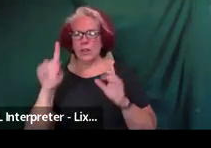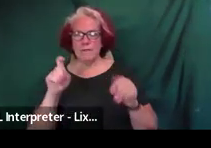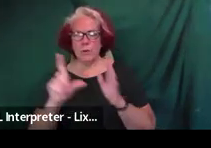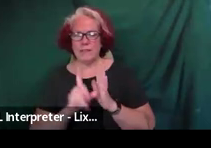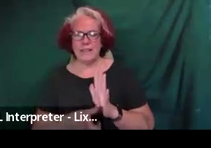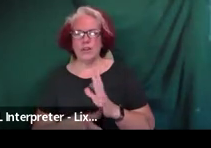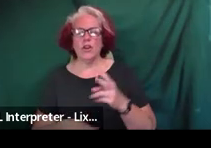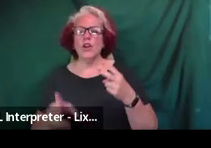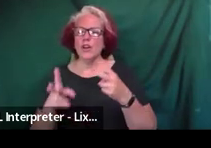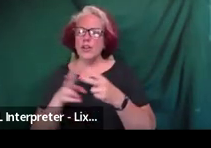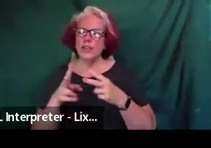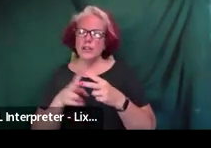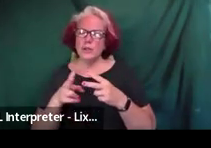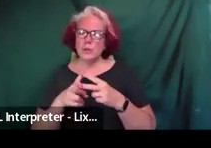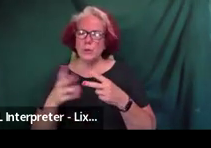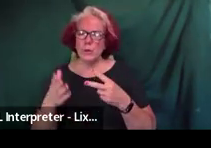there's two items,